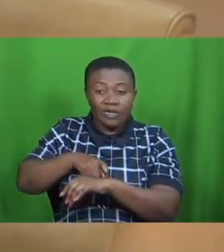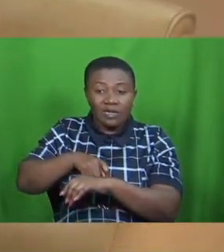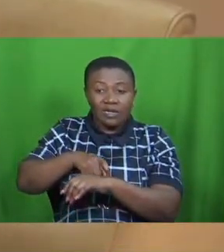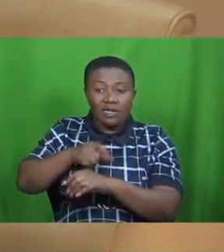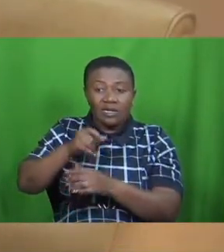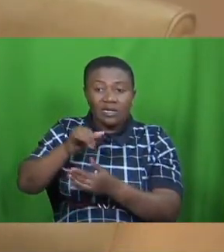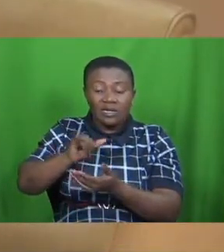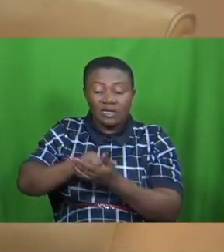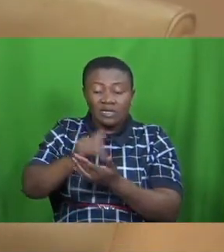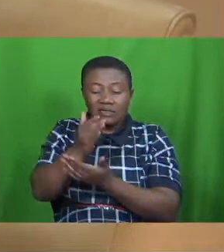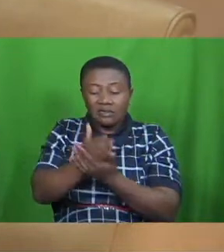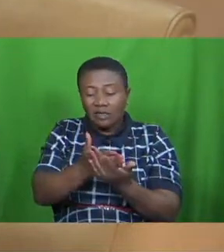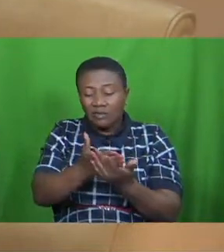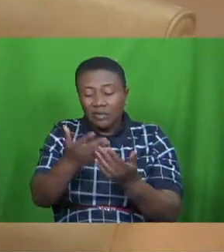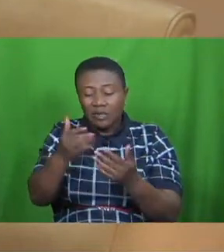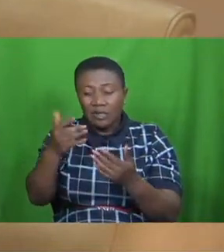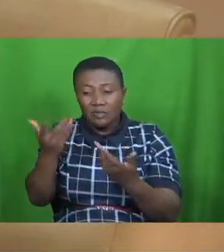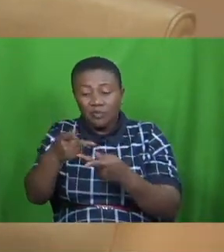was constructed.